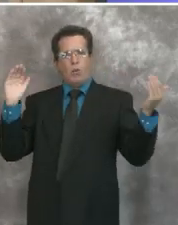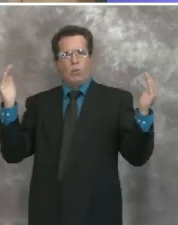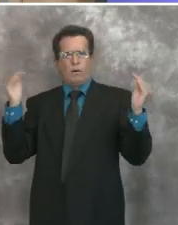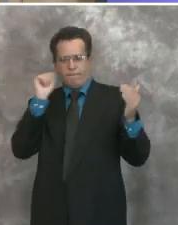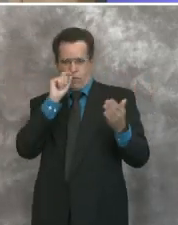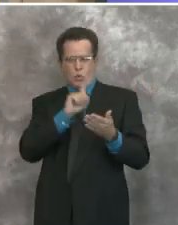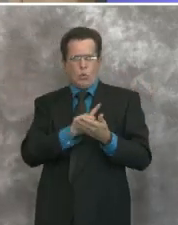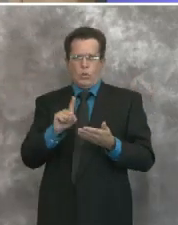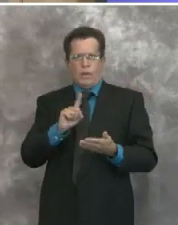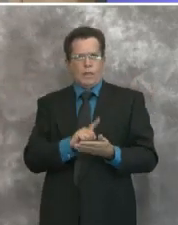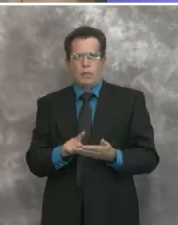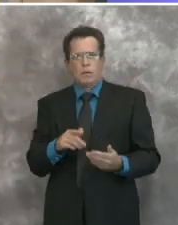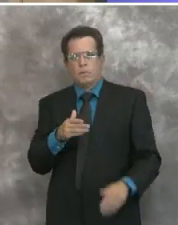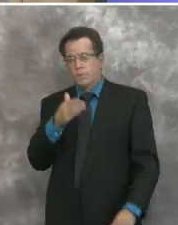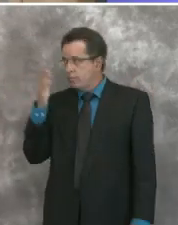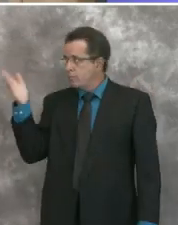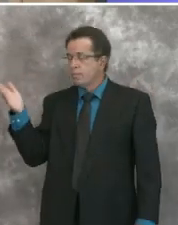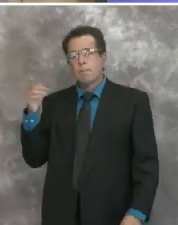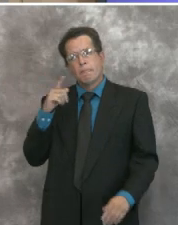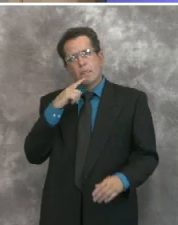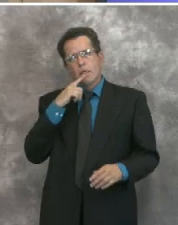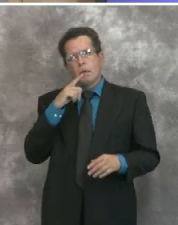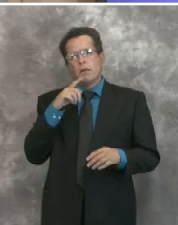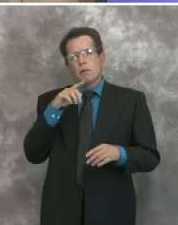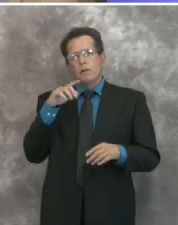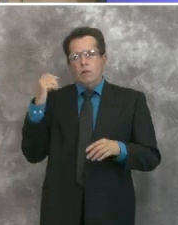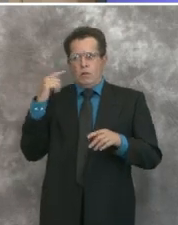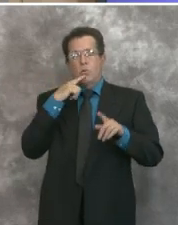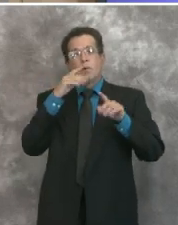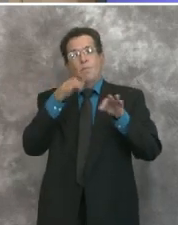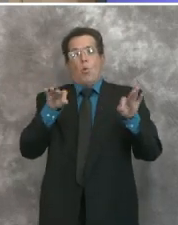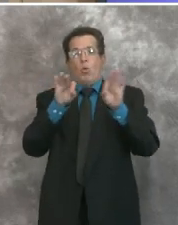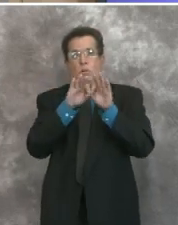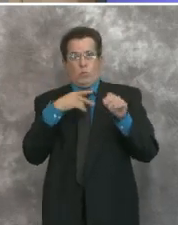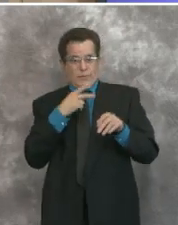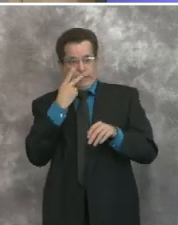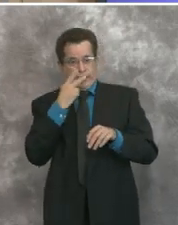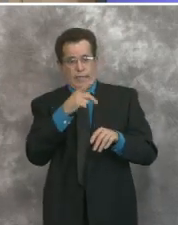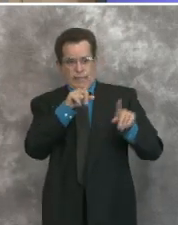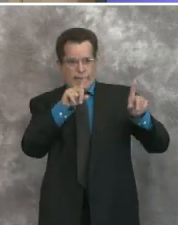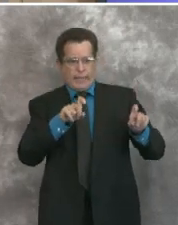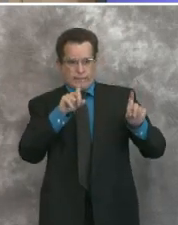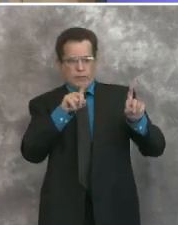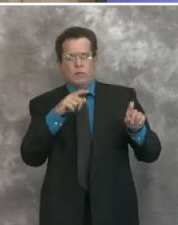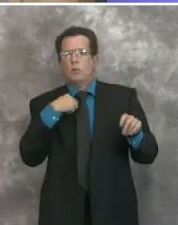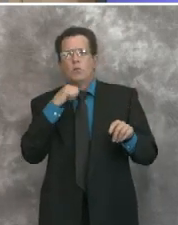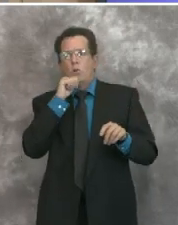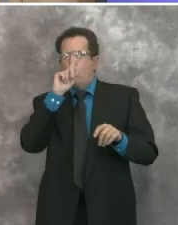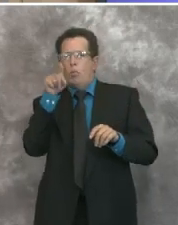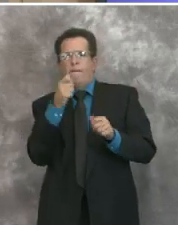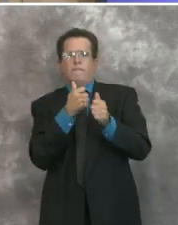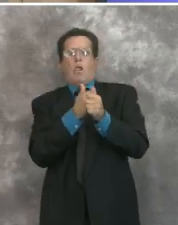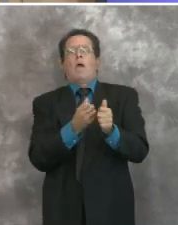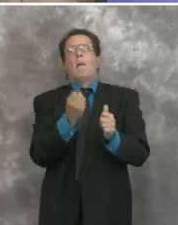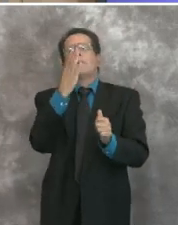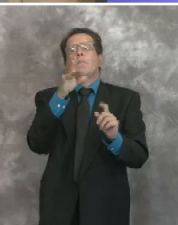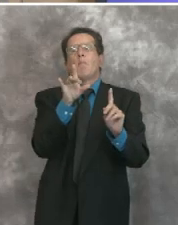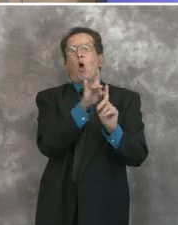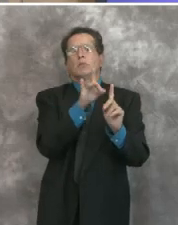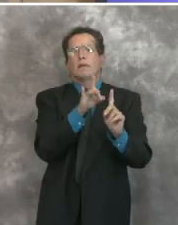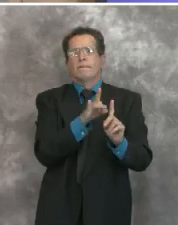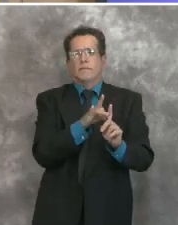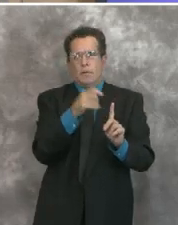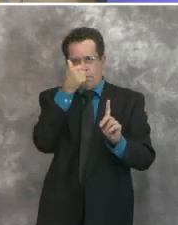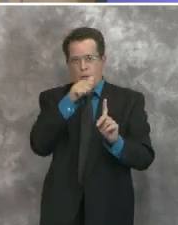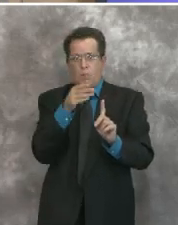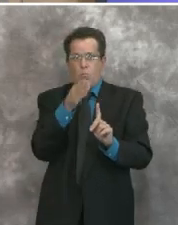here? Well, it's really important as we see an increase in testing that we not be driven by the number of positives. If you remember at the outset of this, we